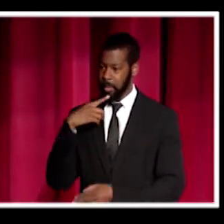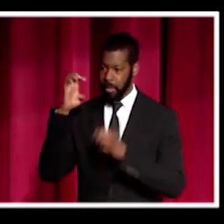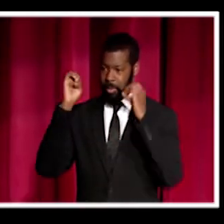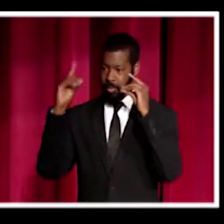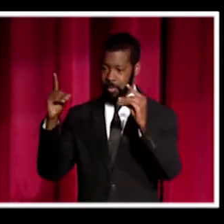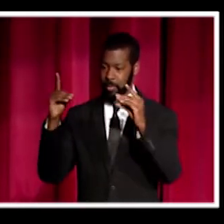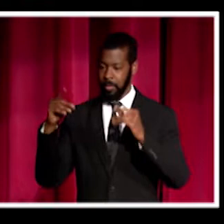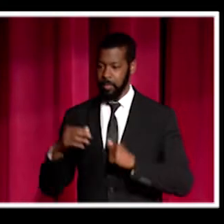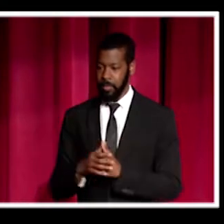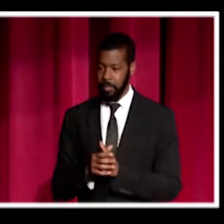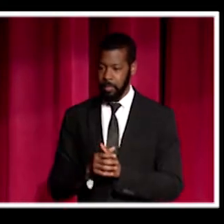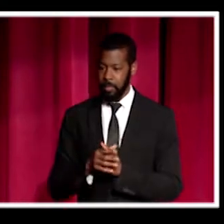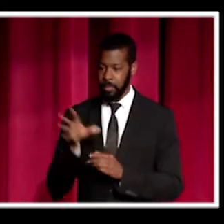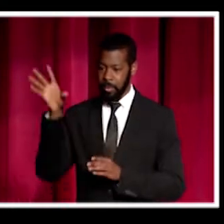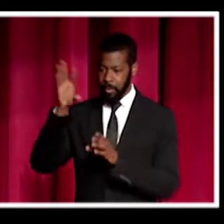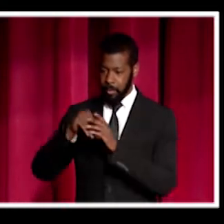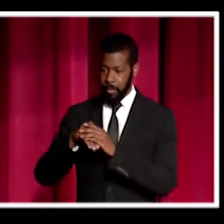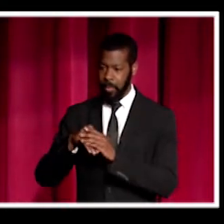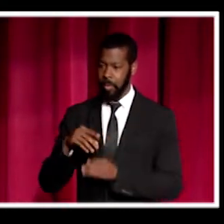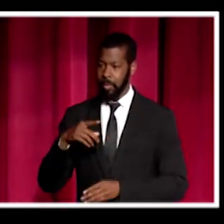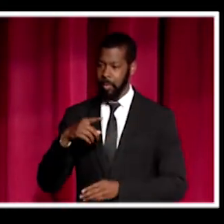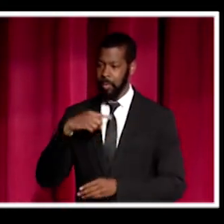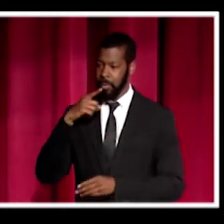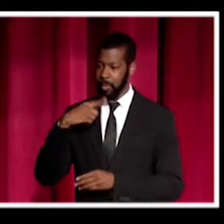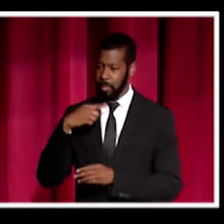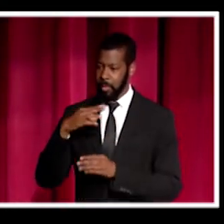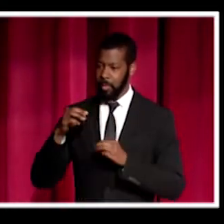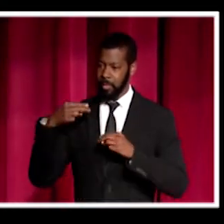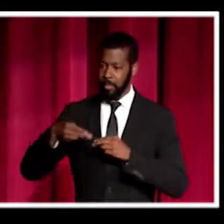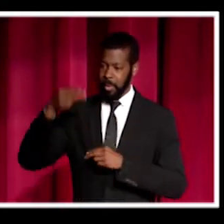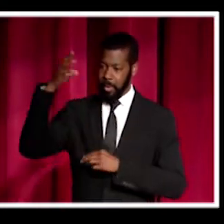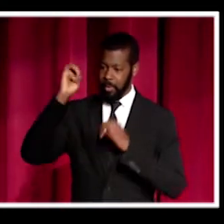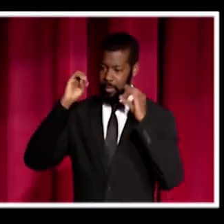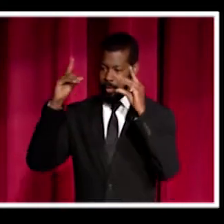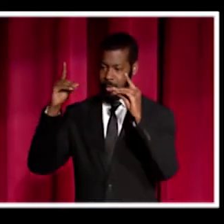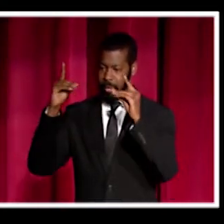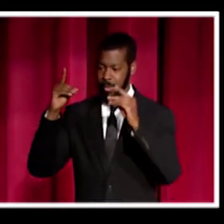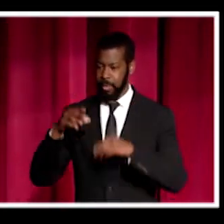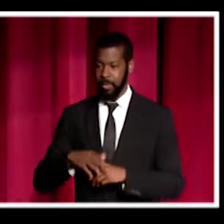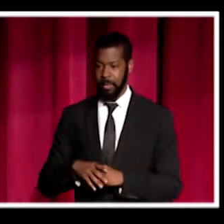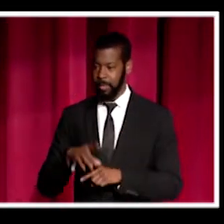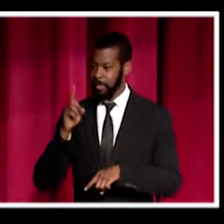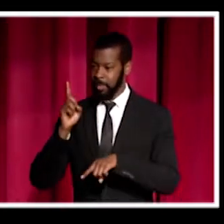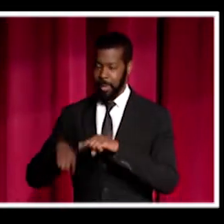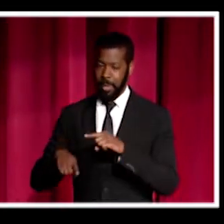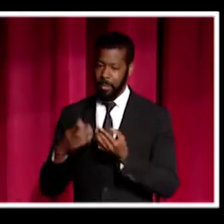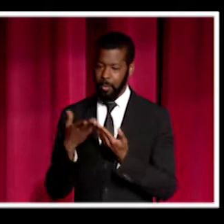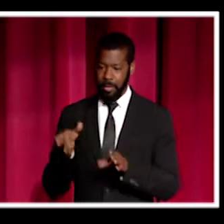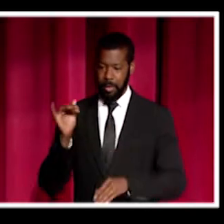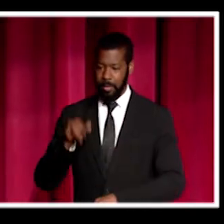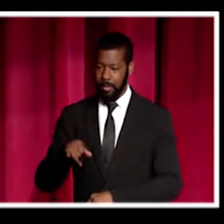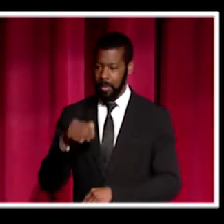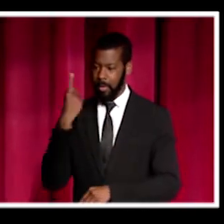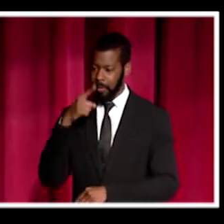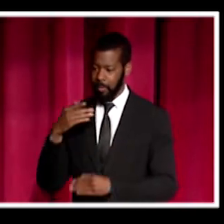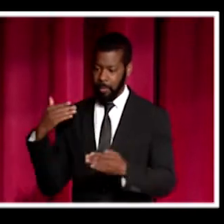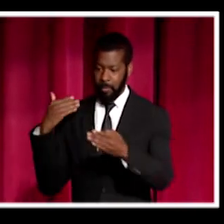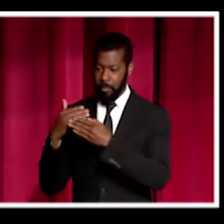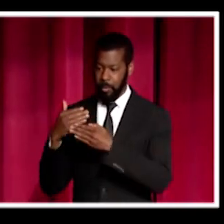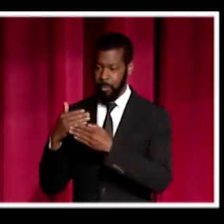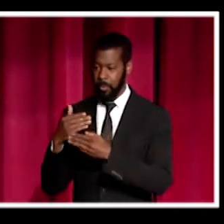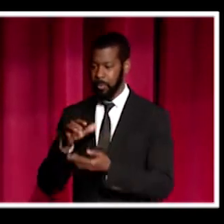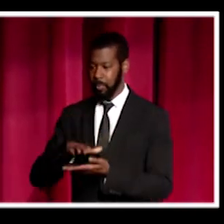education, including public higher education, is indispensable to closing the income and wealth